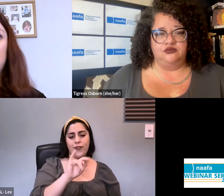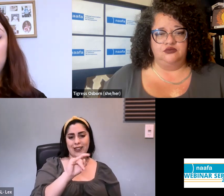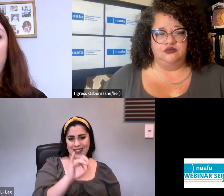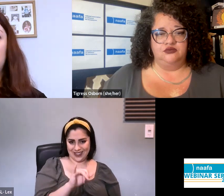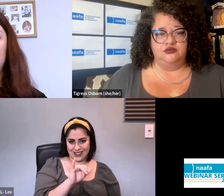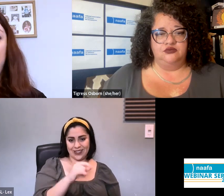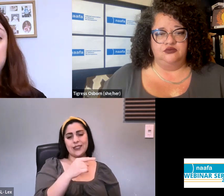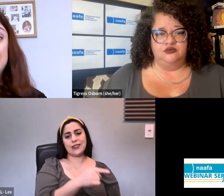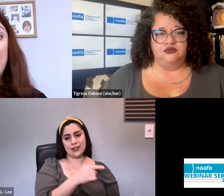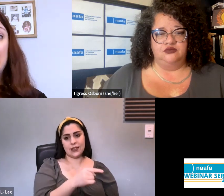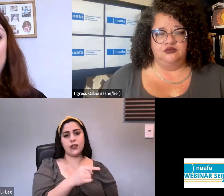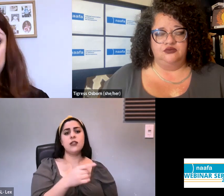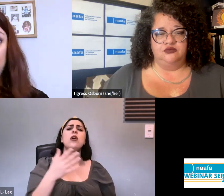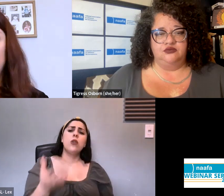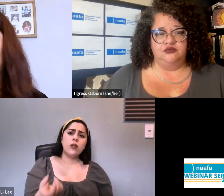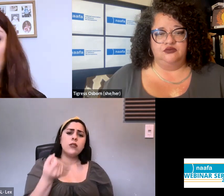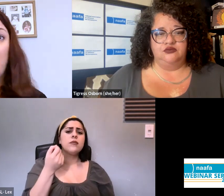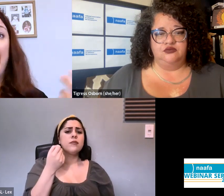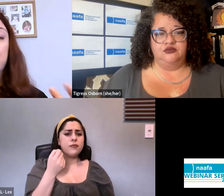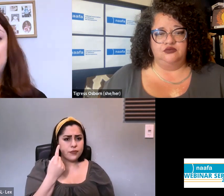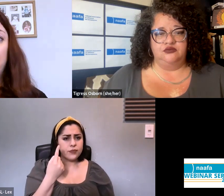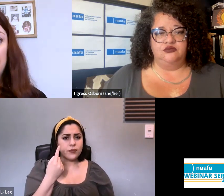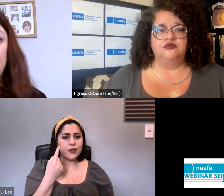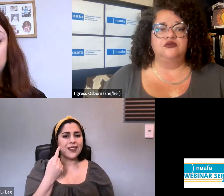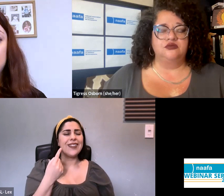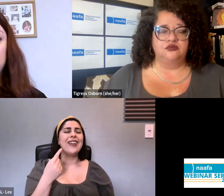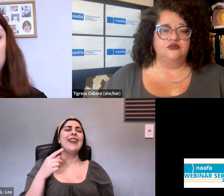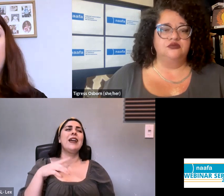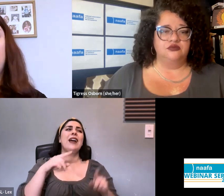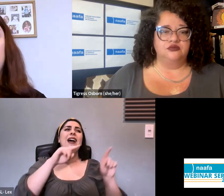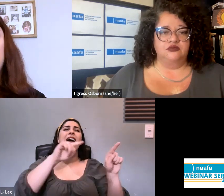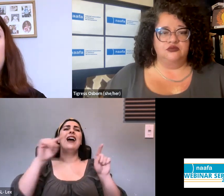to them saying you can't manipulate